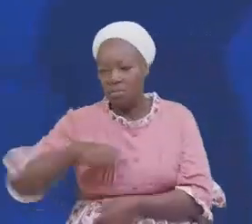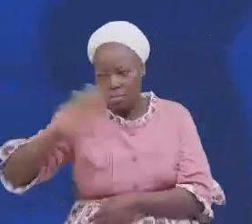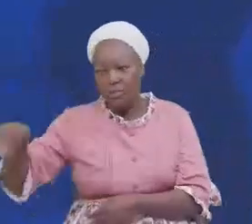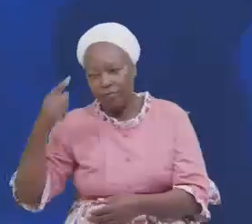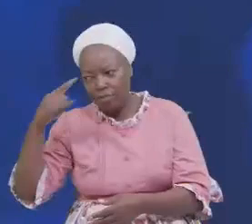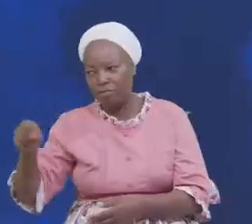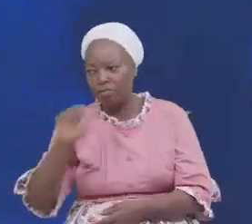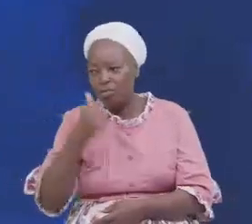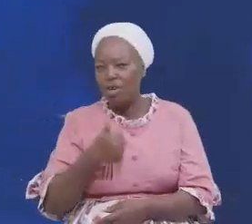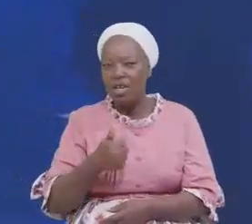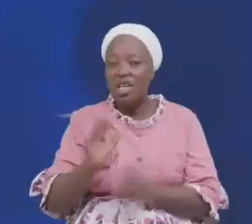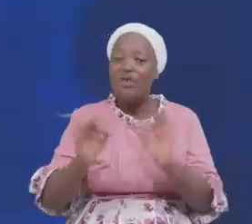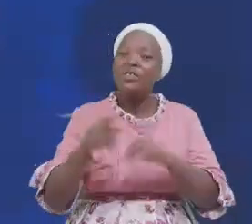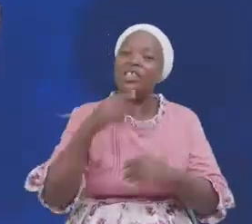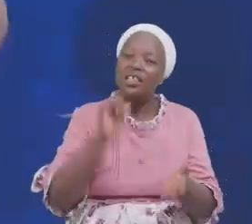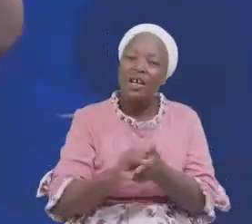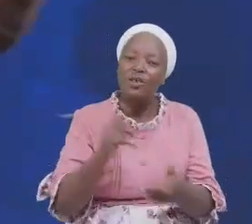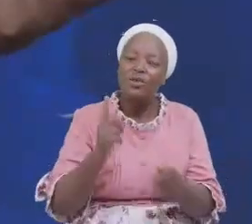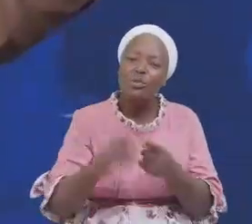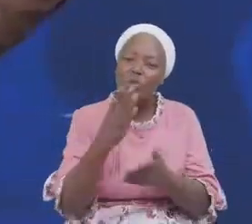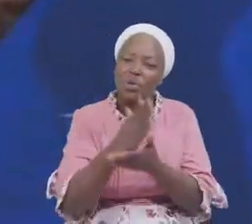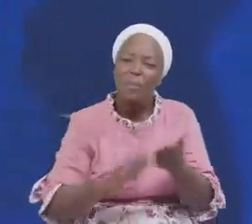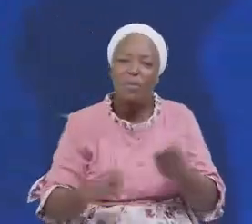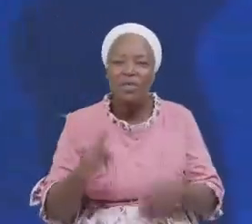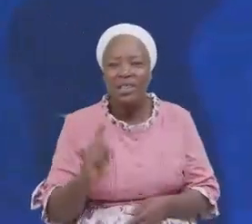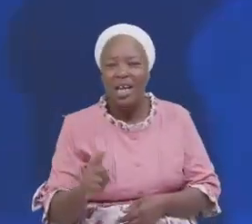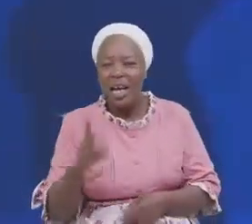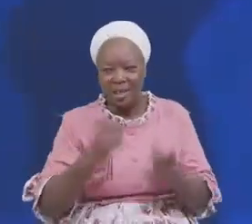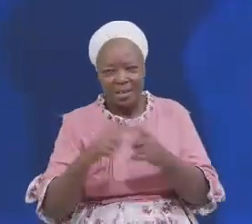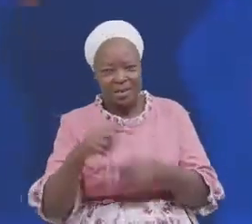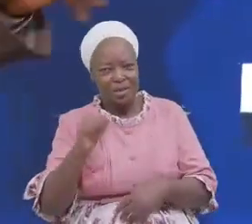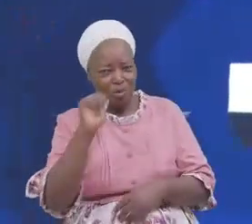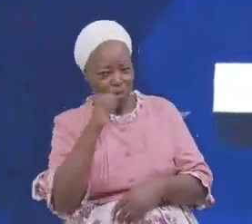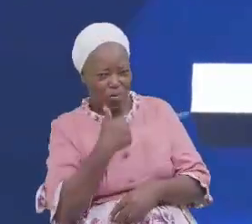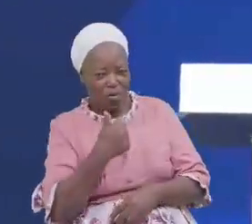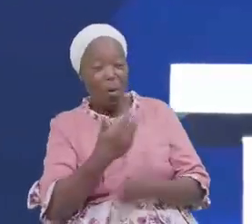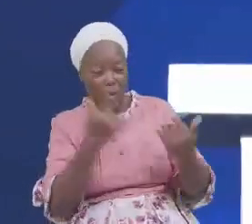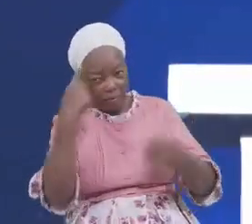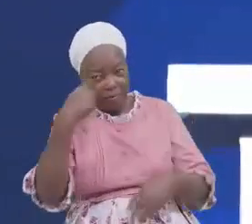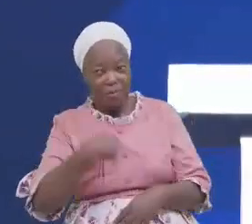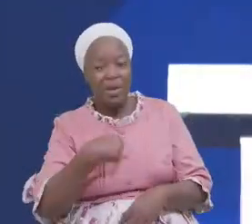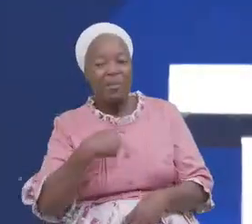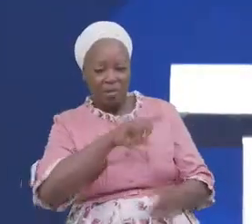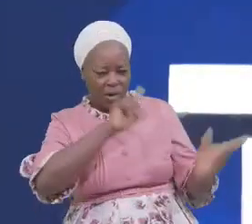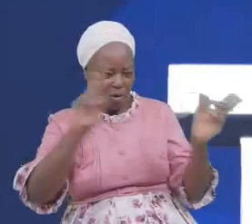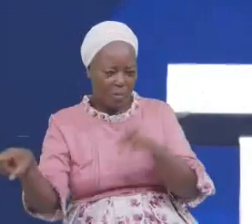somebody, and you say, tomorrow, be waiting for me, I will come.